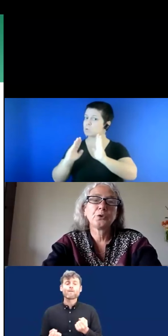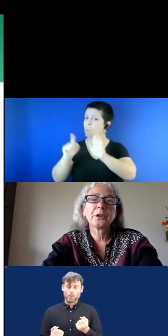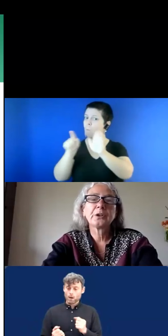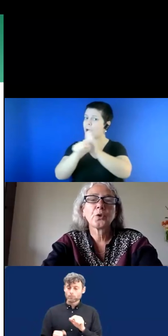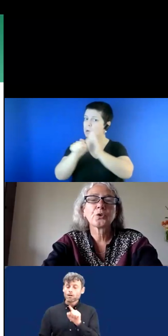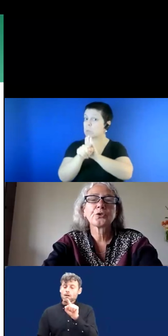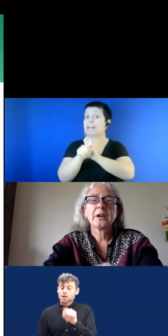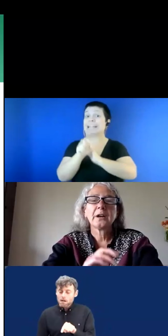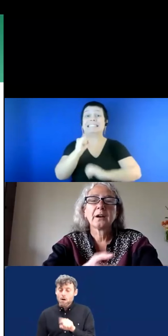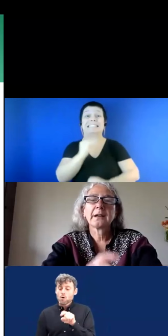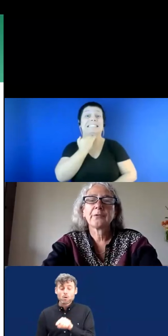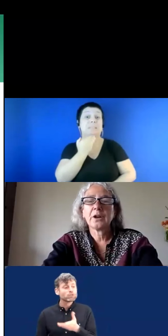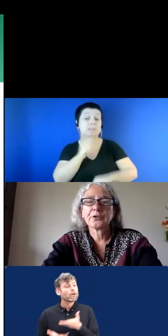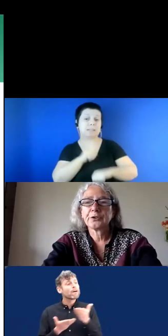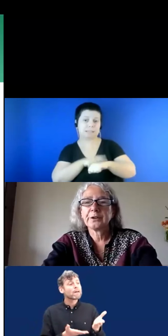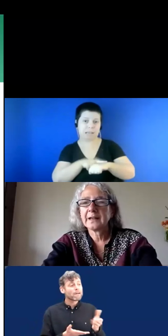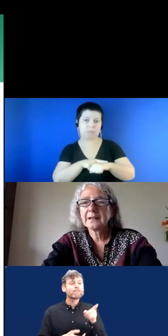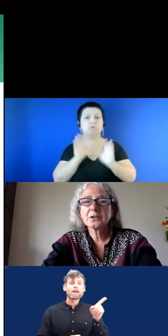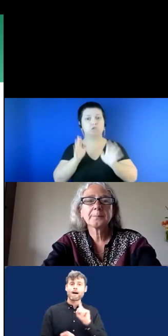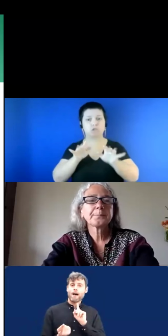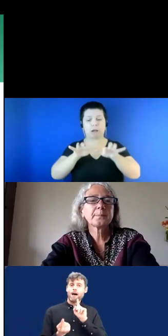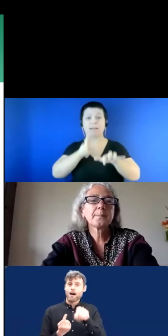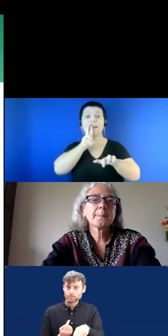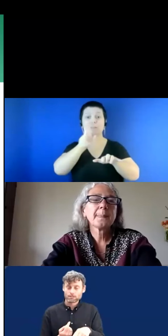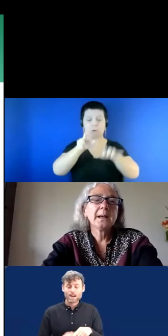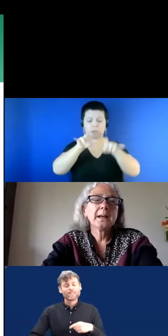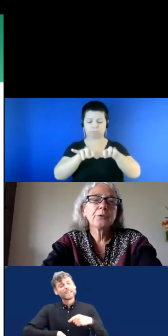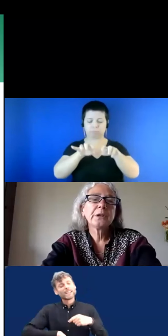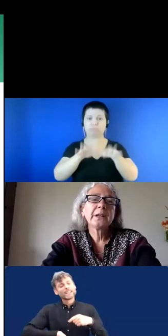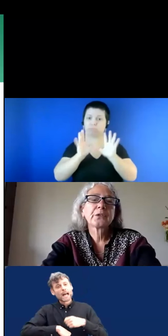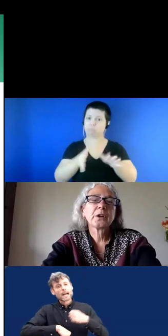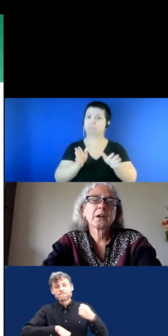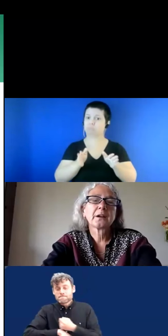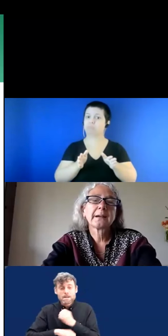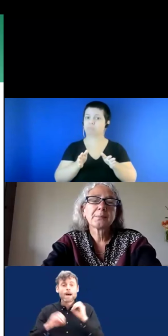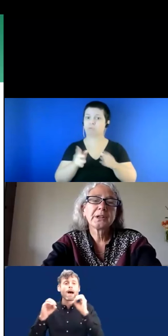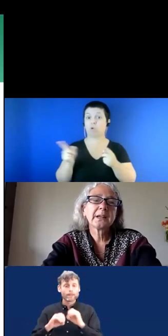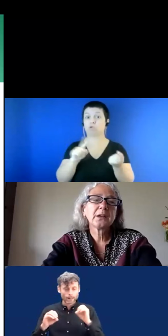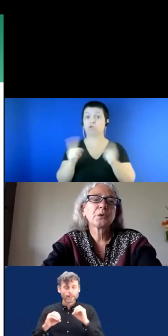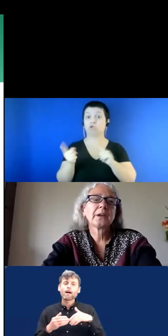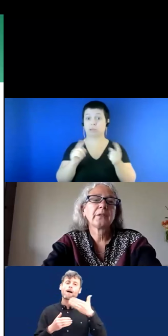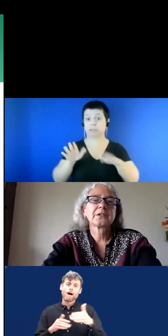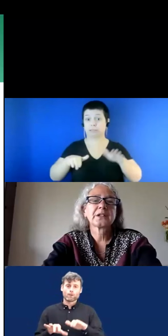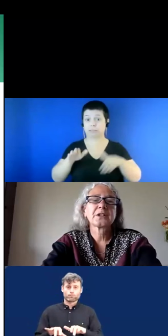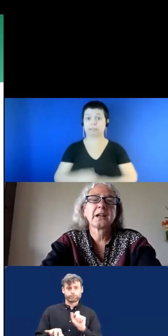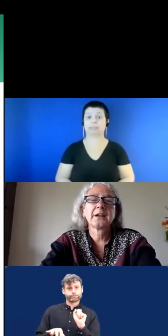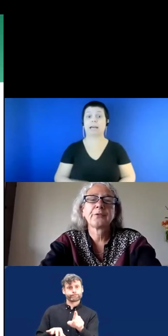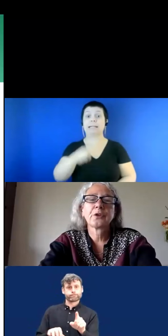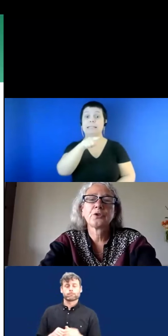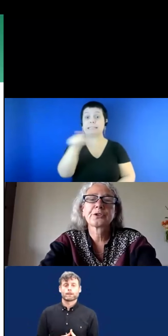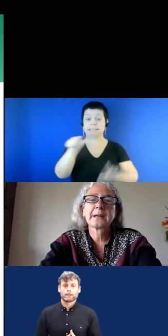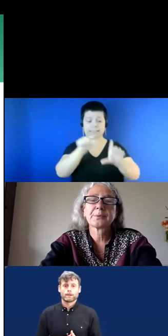already during the talks, give an answer in text. If you need captioning, you can access the